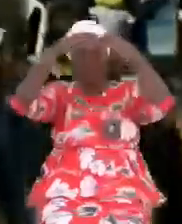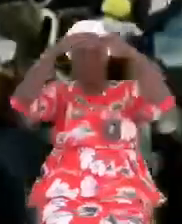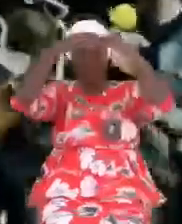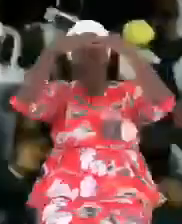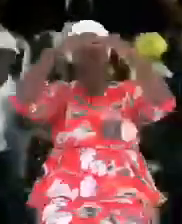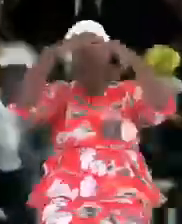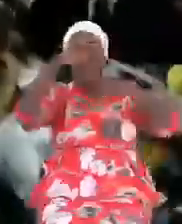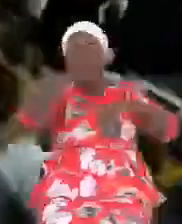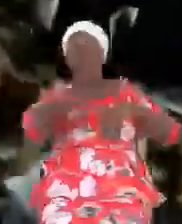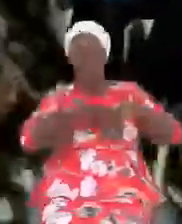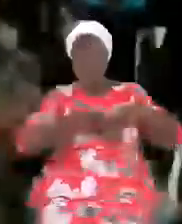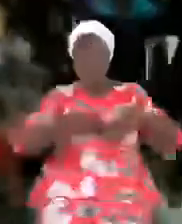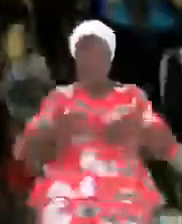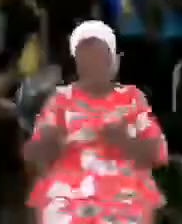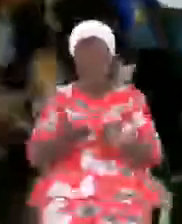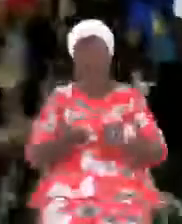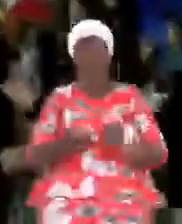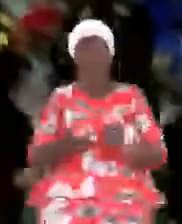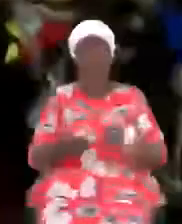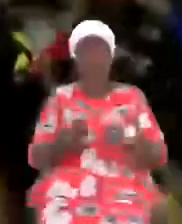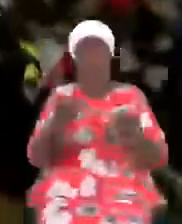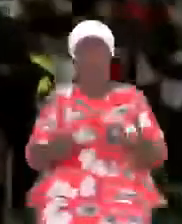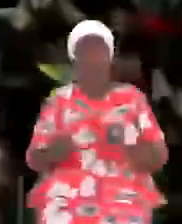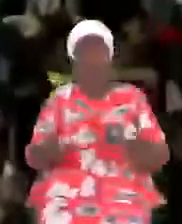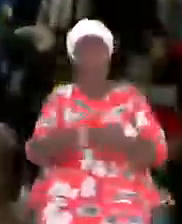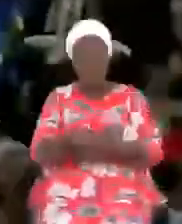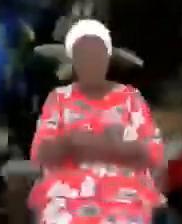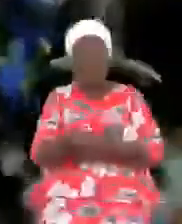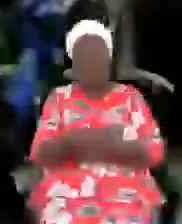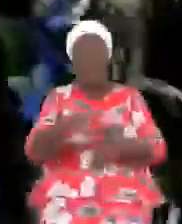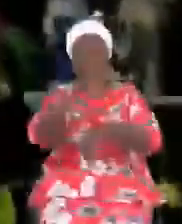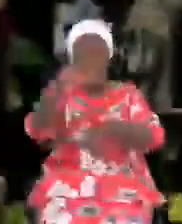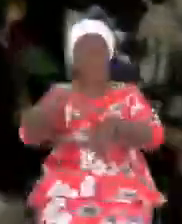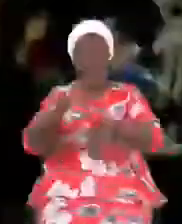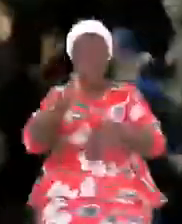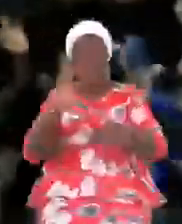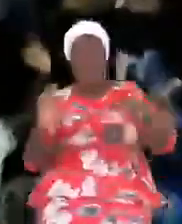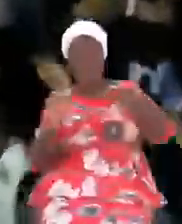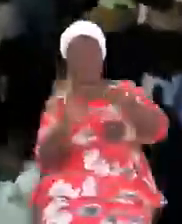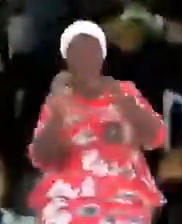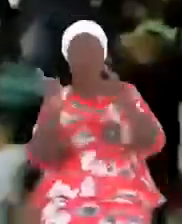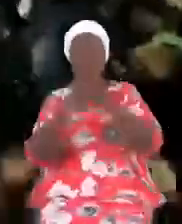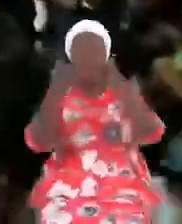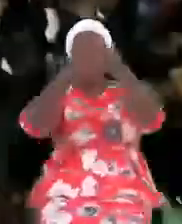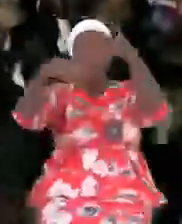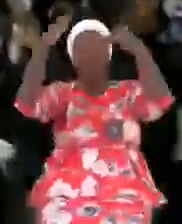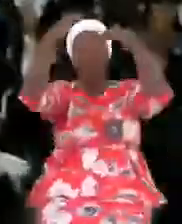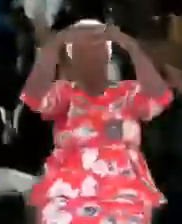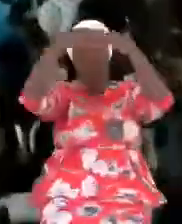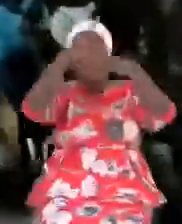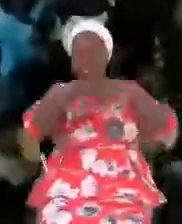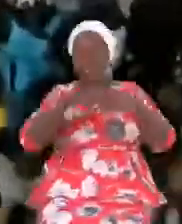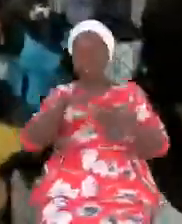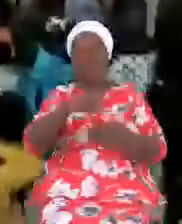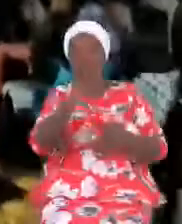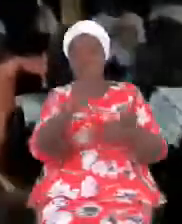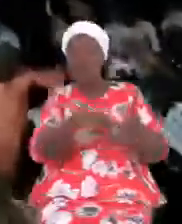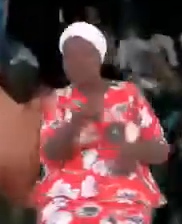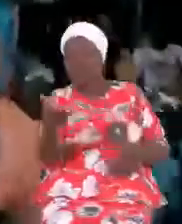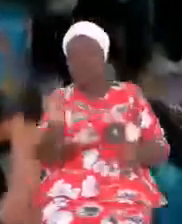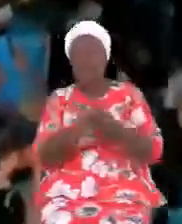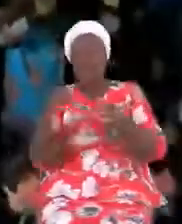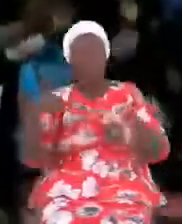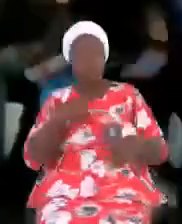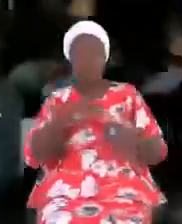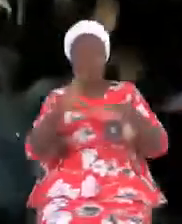And here today, earth is connected to heaven. And whatever we lose on